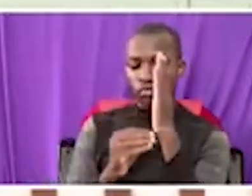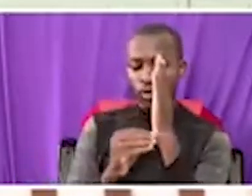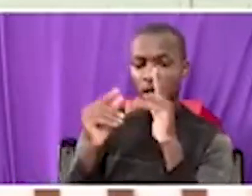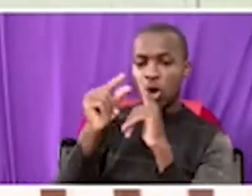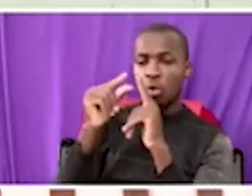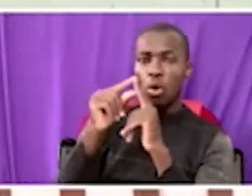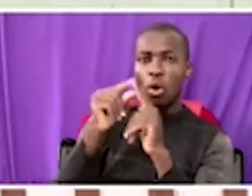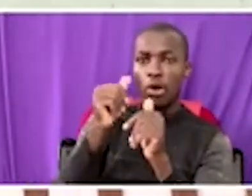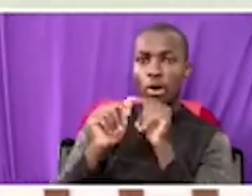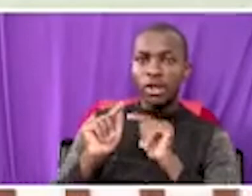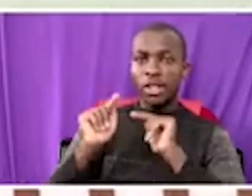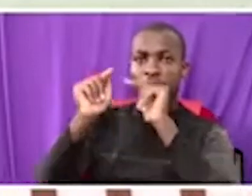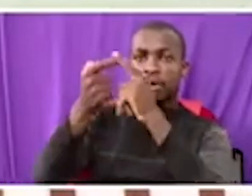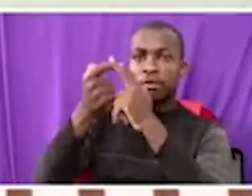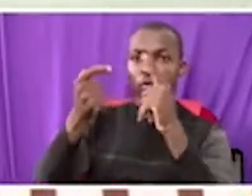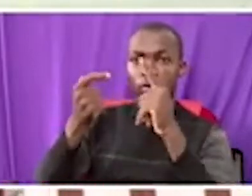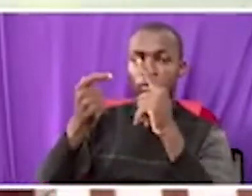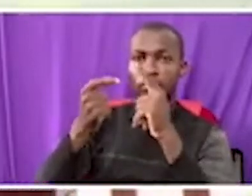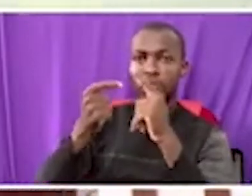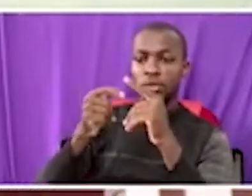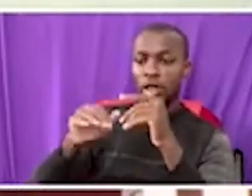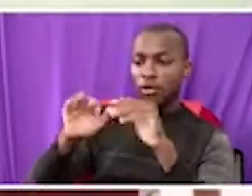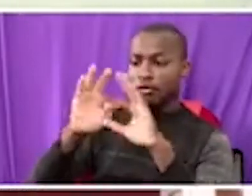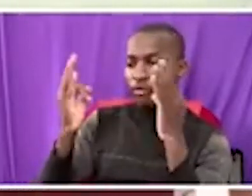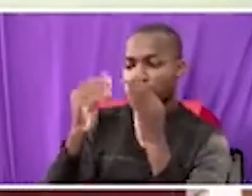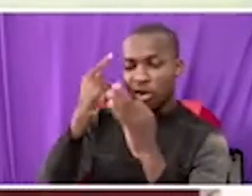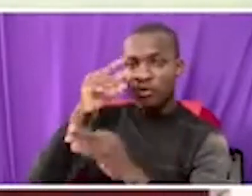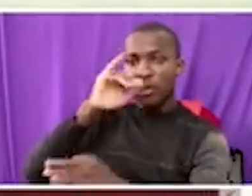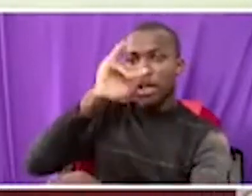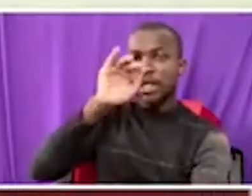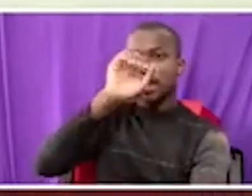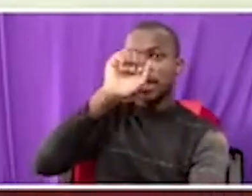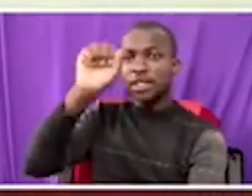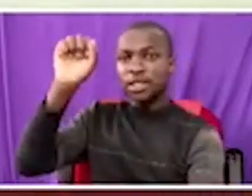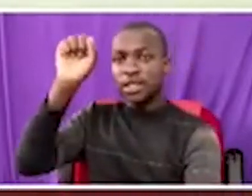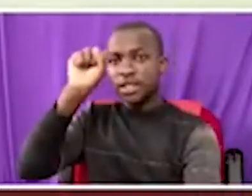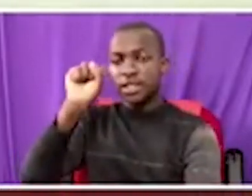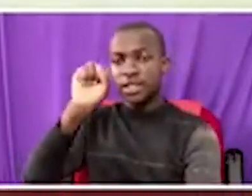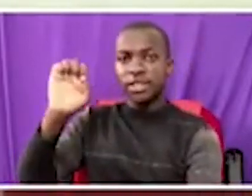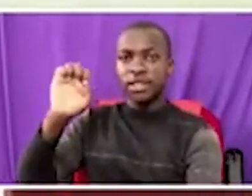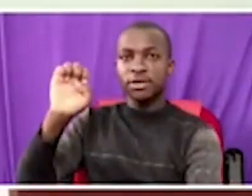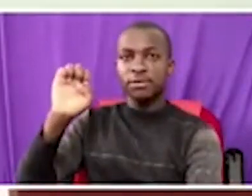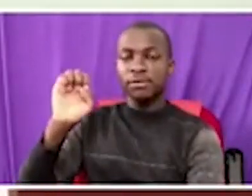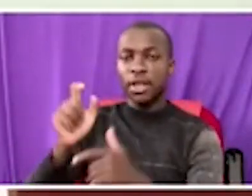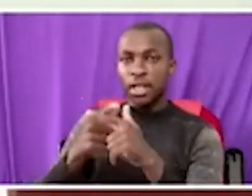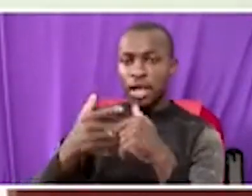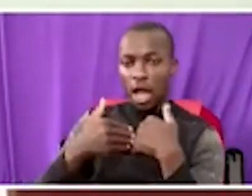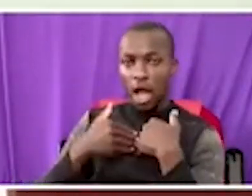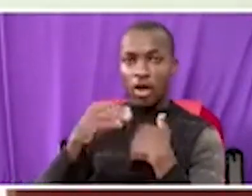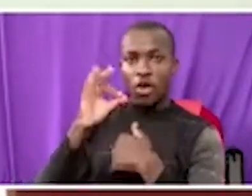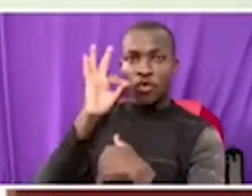will come up from the stump of Jesse. From his roots, a branch will bear fruit, and